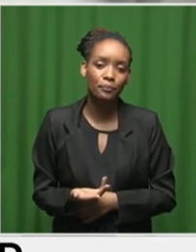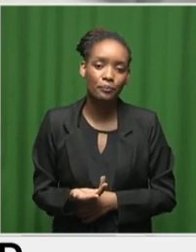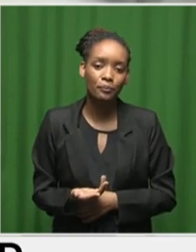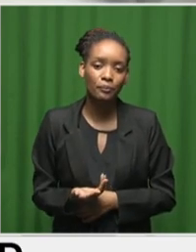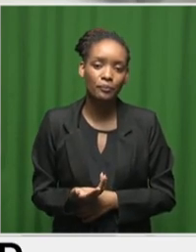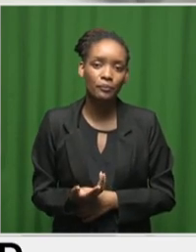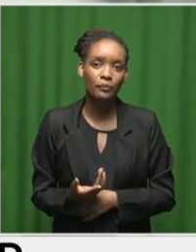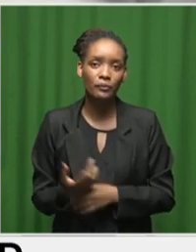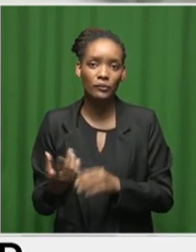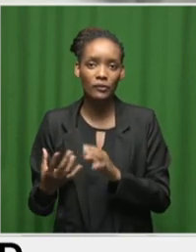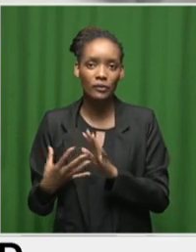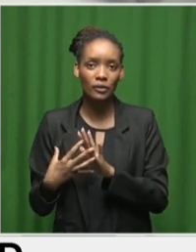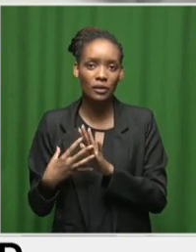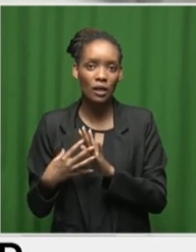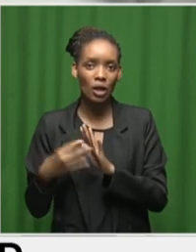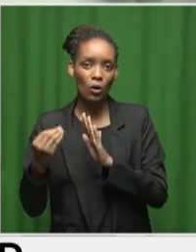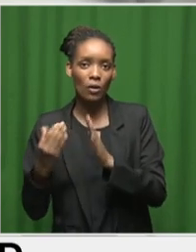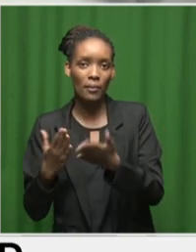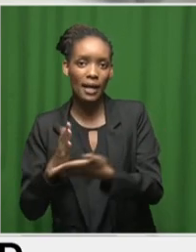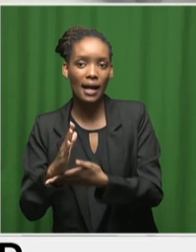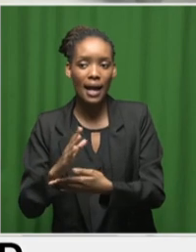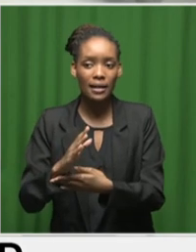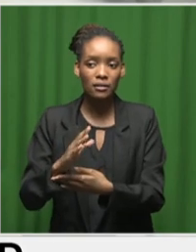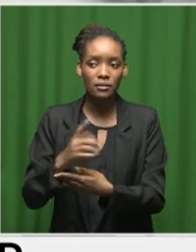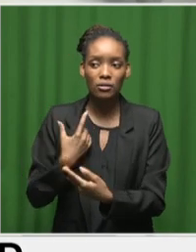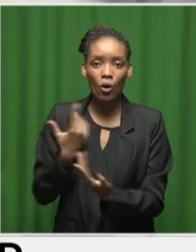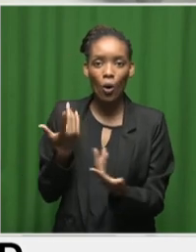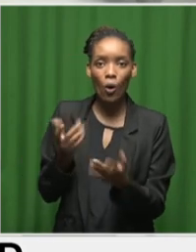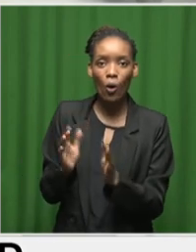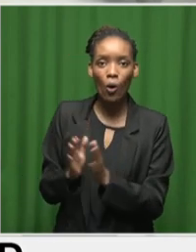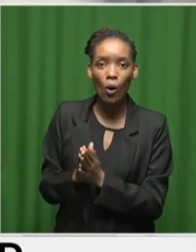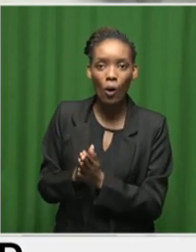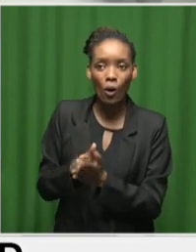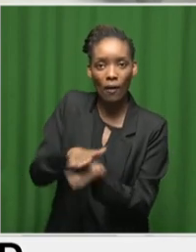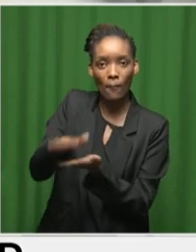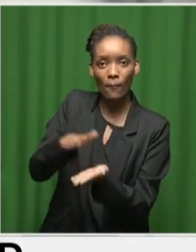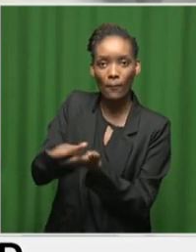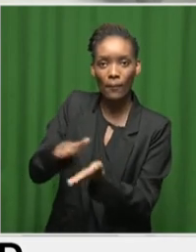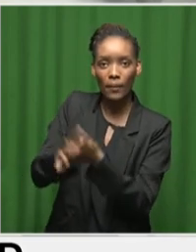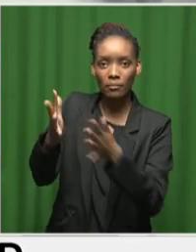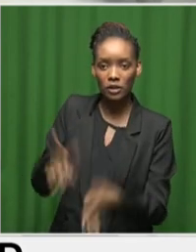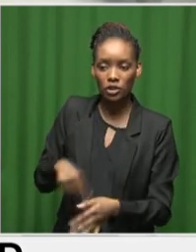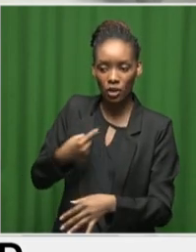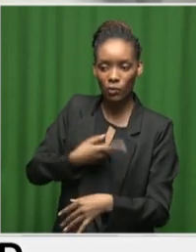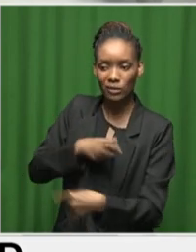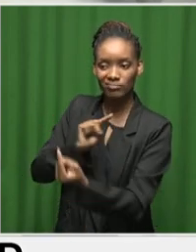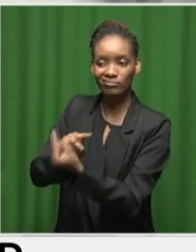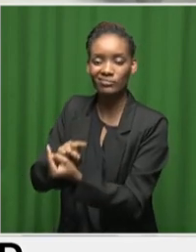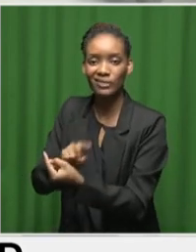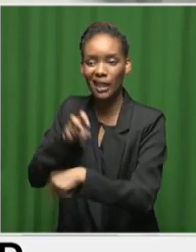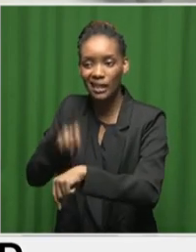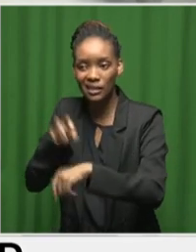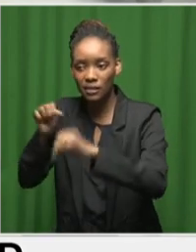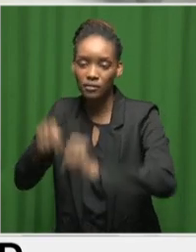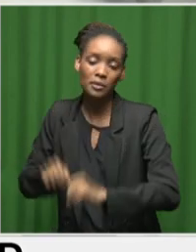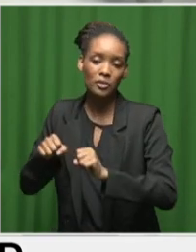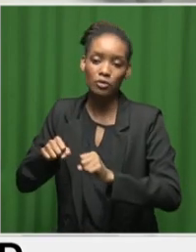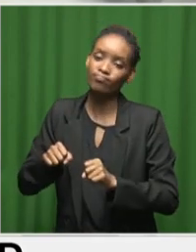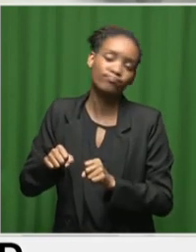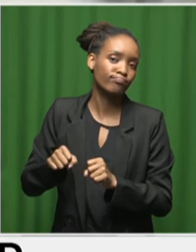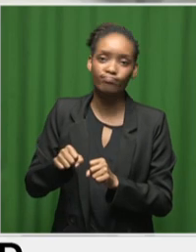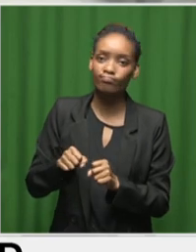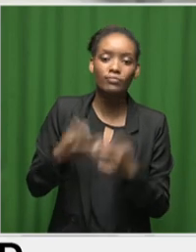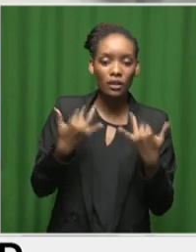publishers or copyright holders to get permission. So already we have access to so many more books.